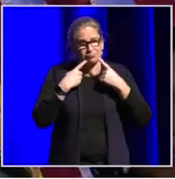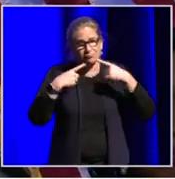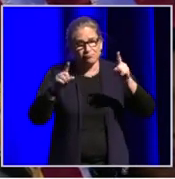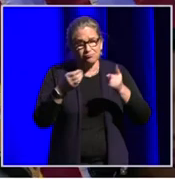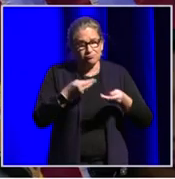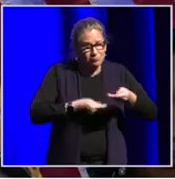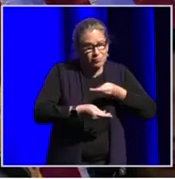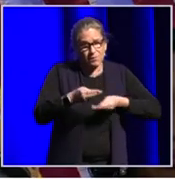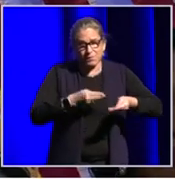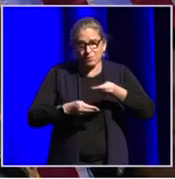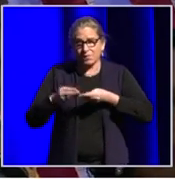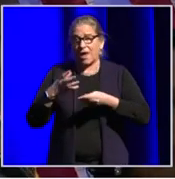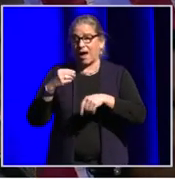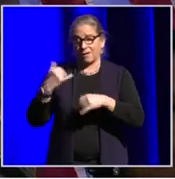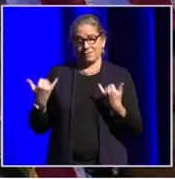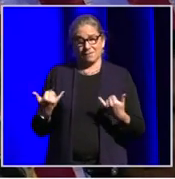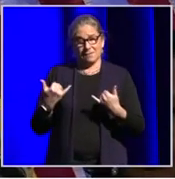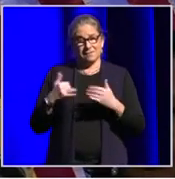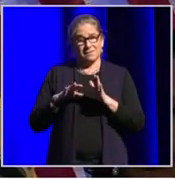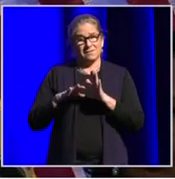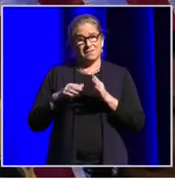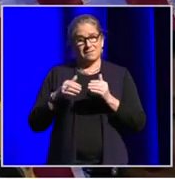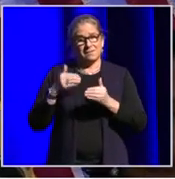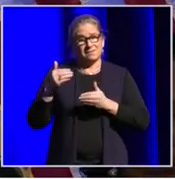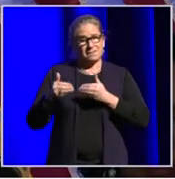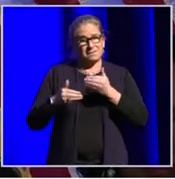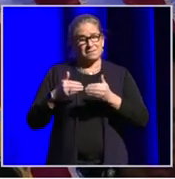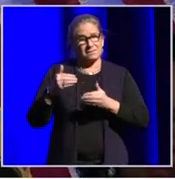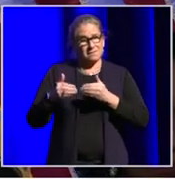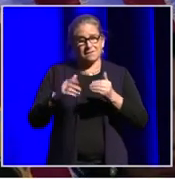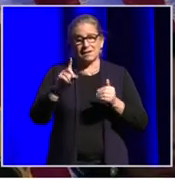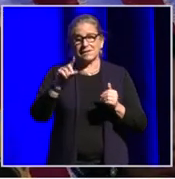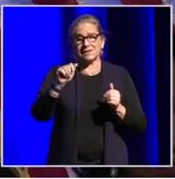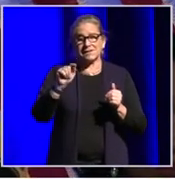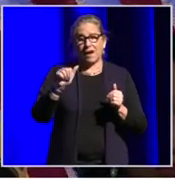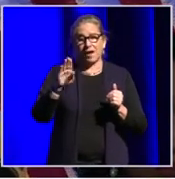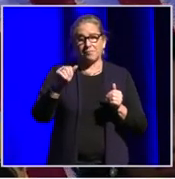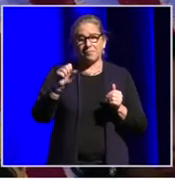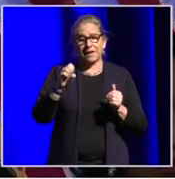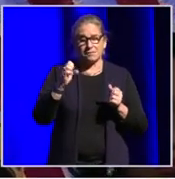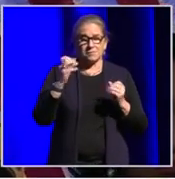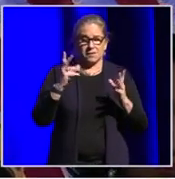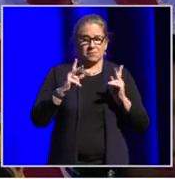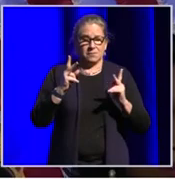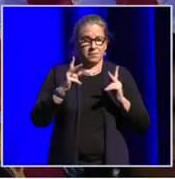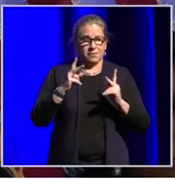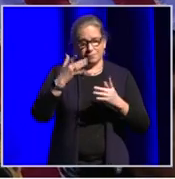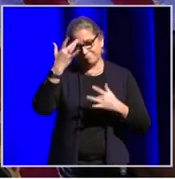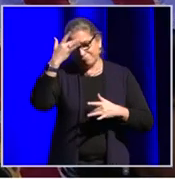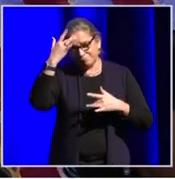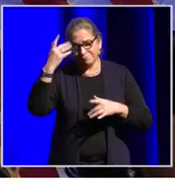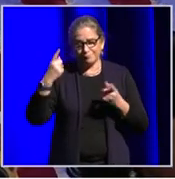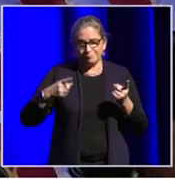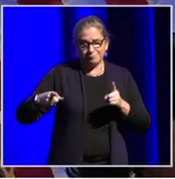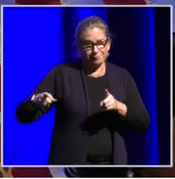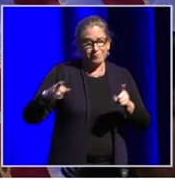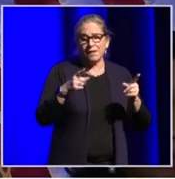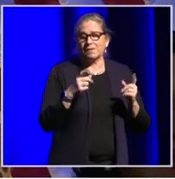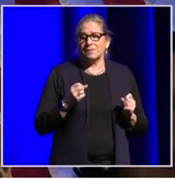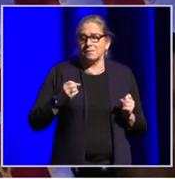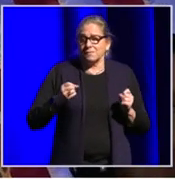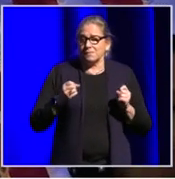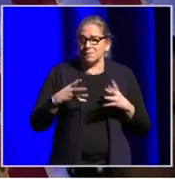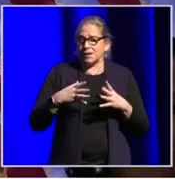trajectory and our tax base is resilient. But second, one need not be a social scientist to see and feel